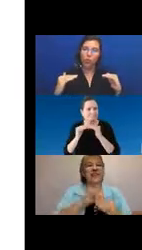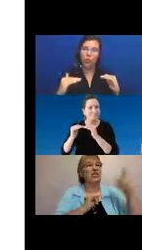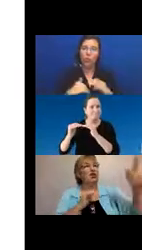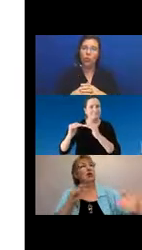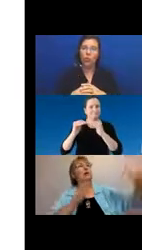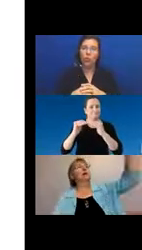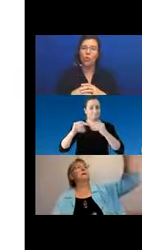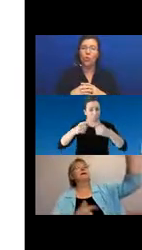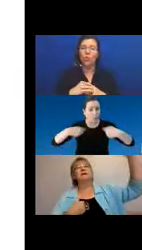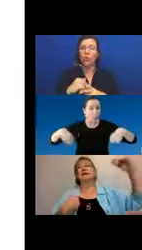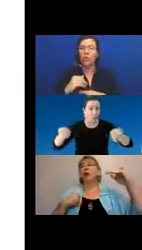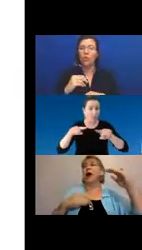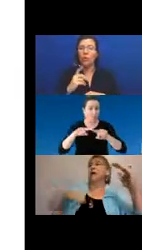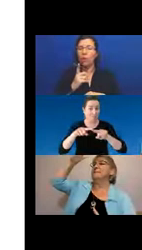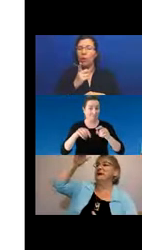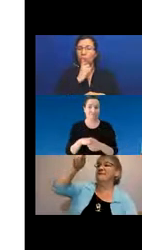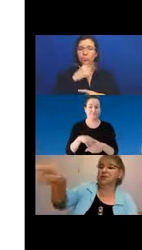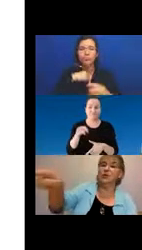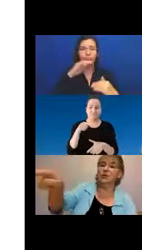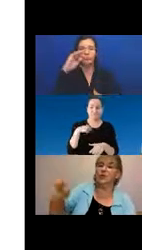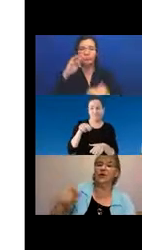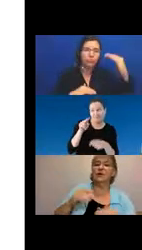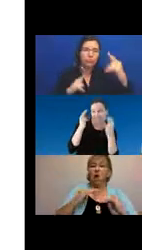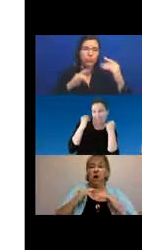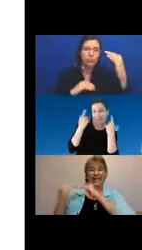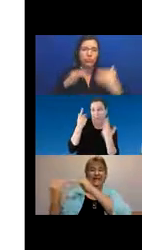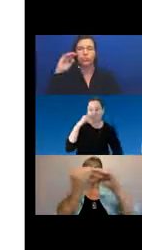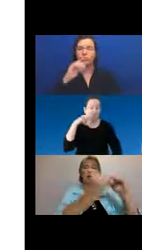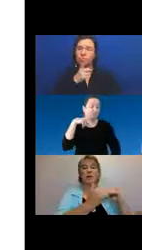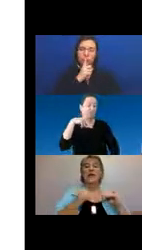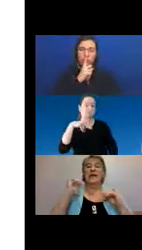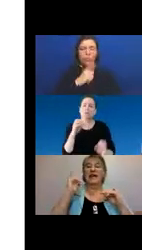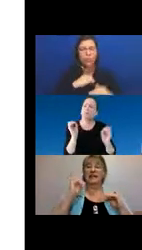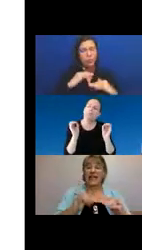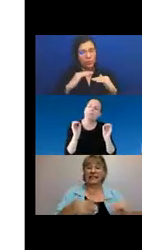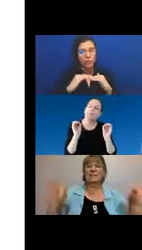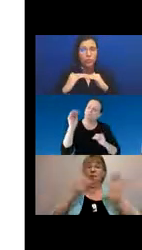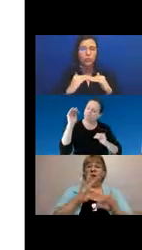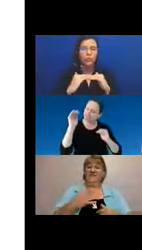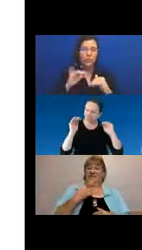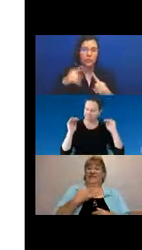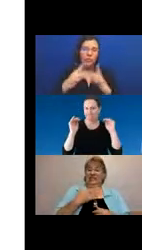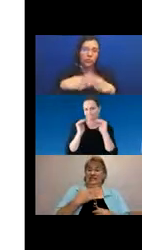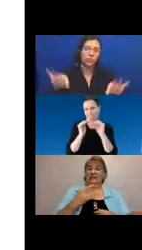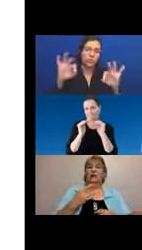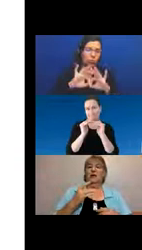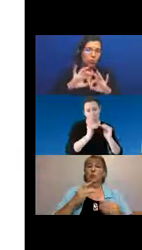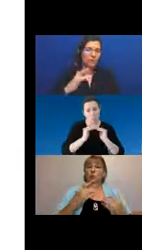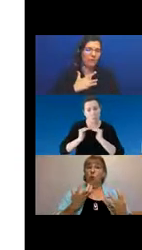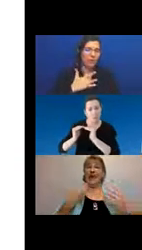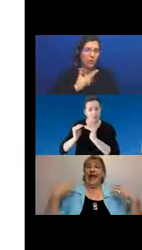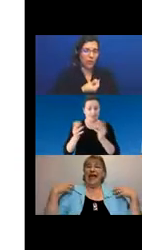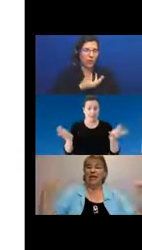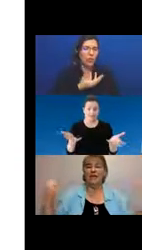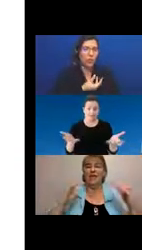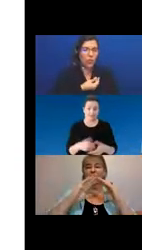Not that you're above me or I'm above you. We're equal. And that's an important feeling when you